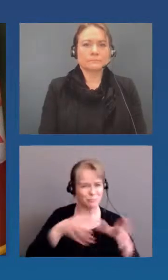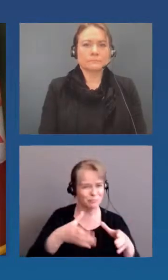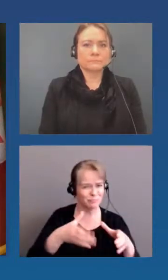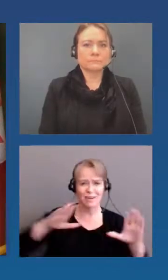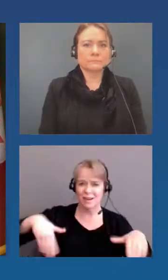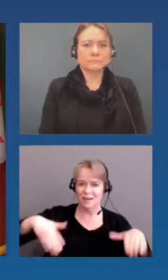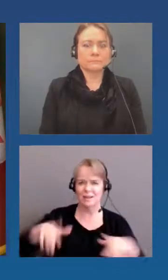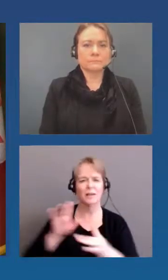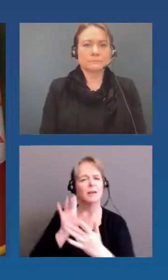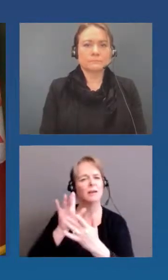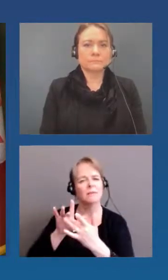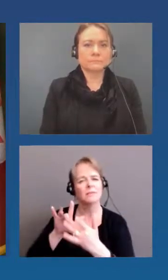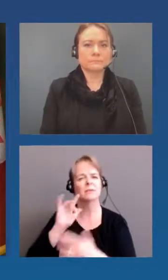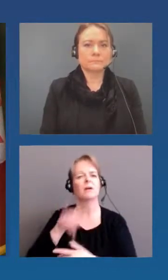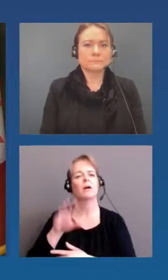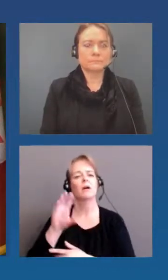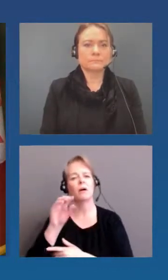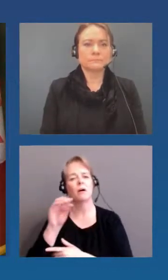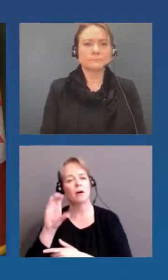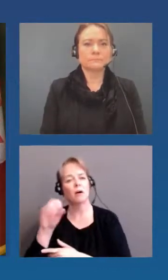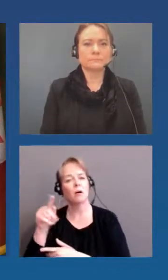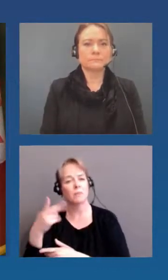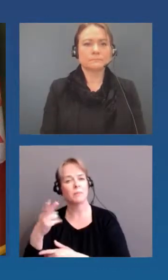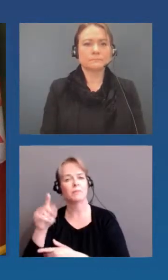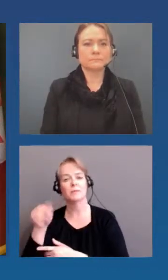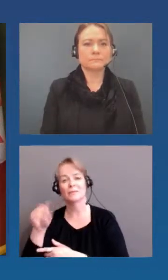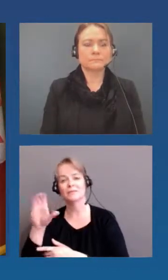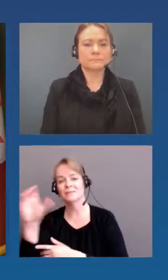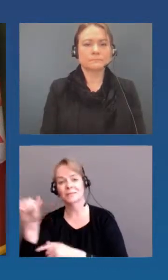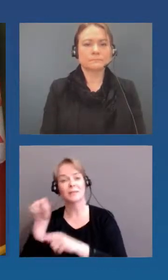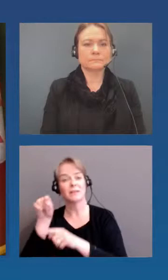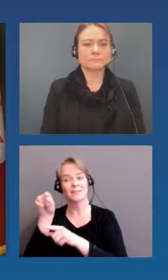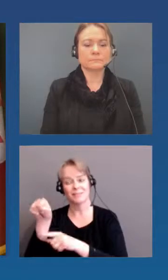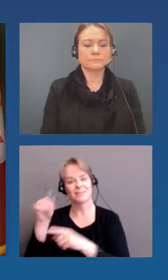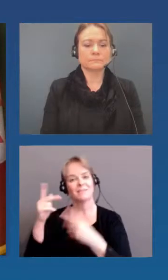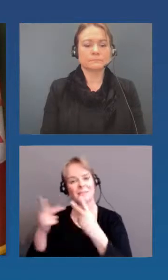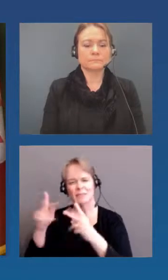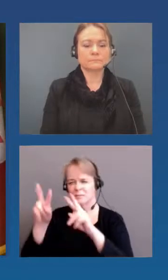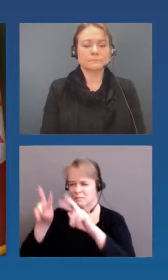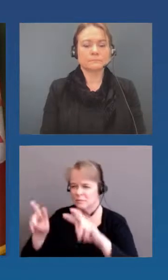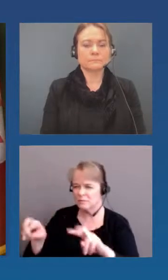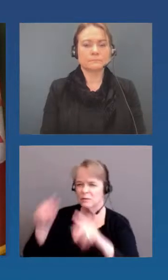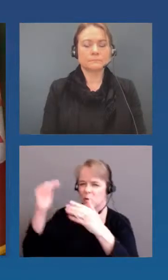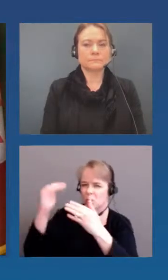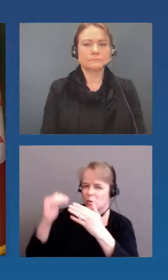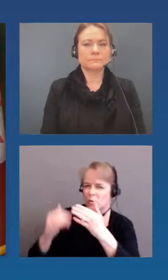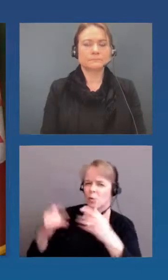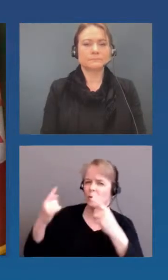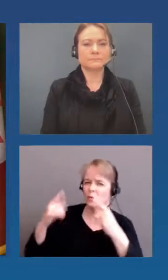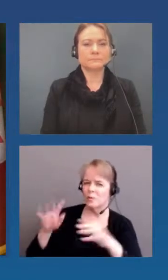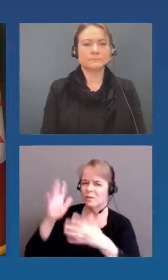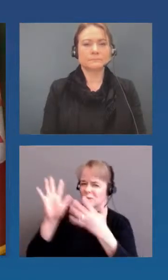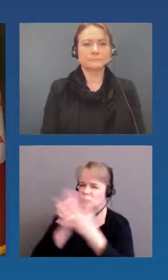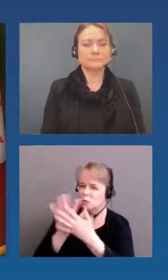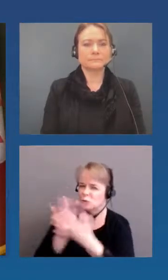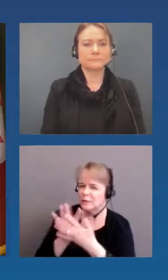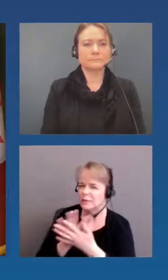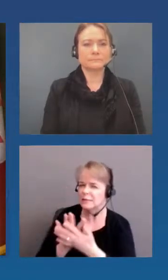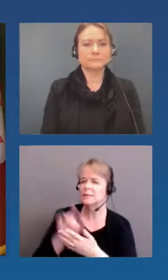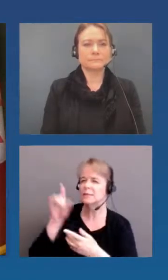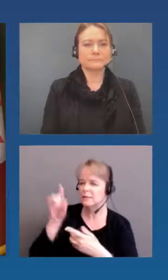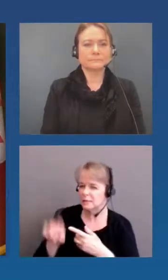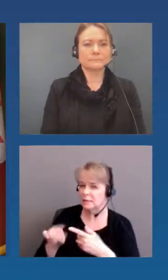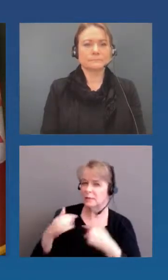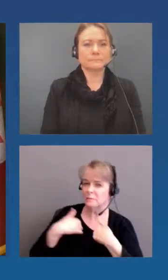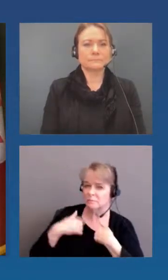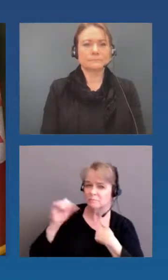to assess Ottawa Public Health COVID-19 vaccine eligibility screening tool before calling the